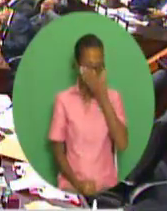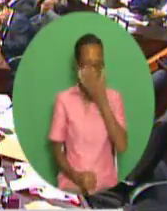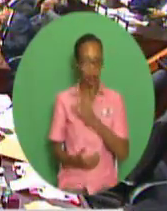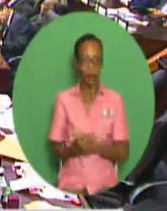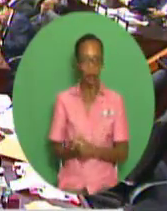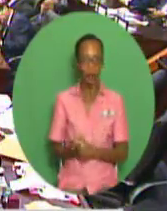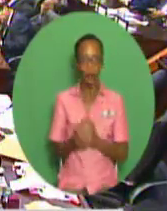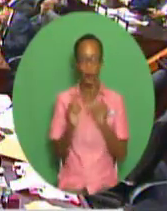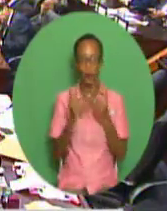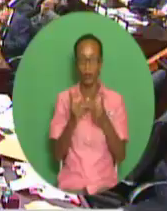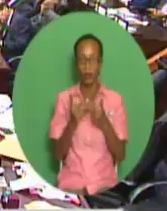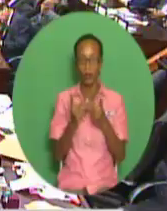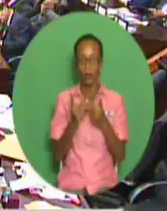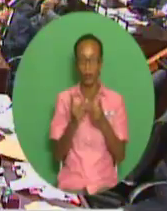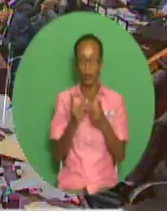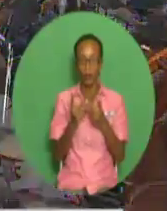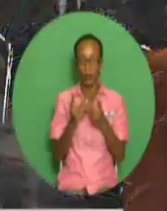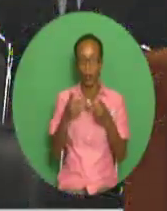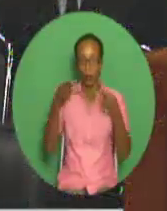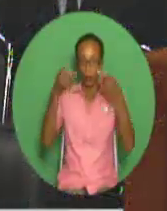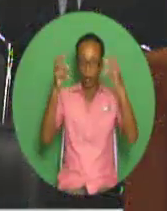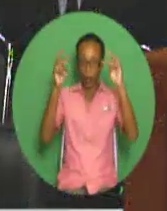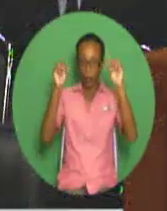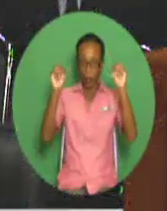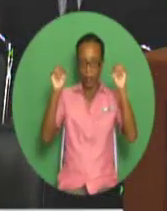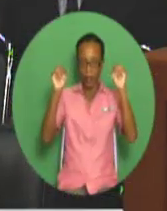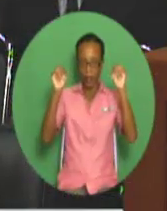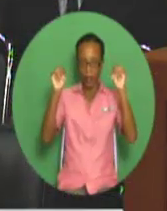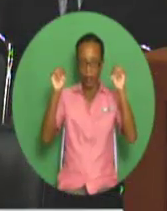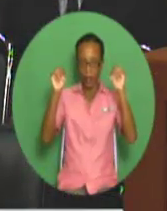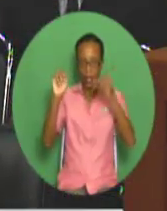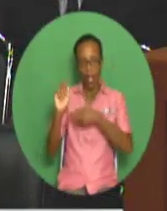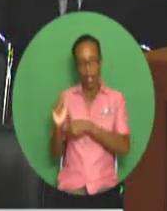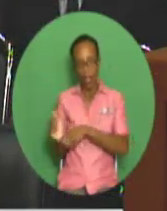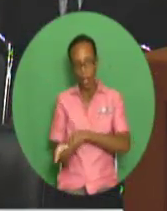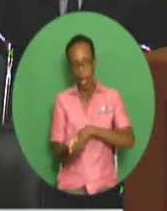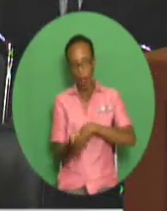Information. The Prime Minister's Golf Tournament was started by Mr. Basli